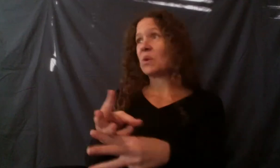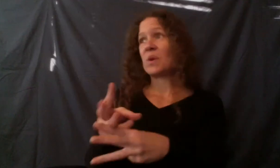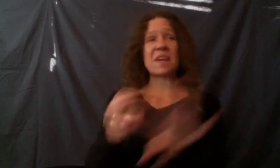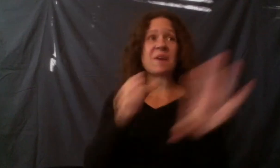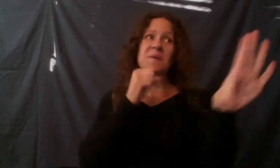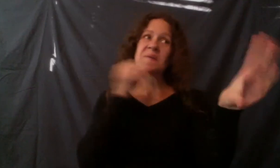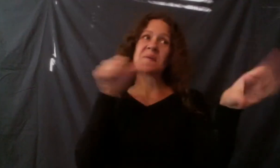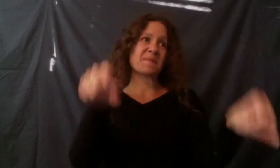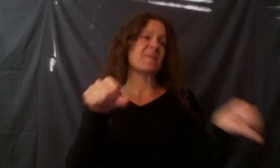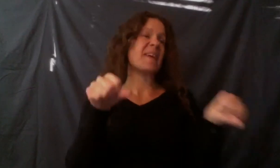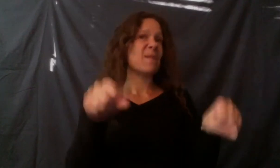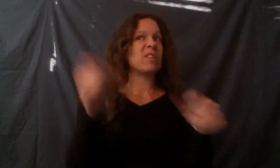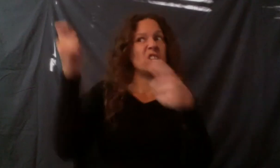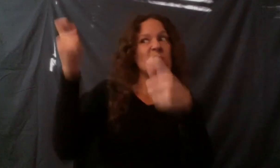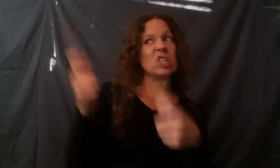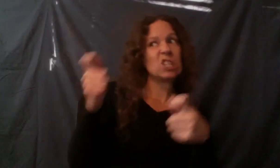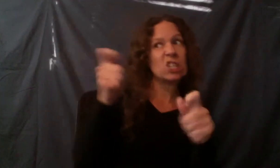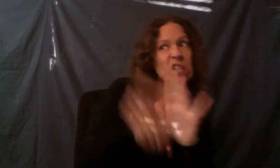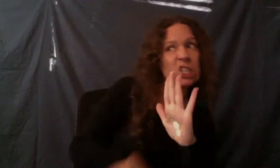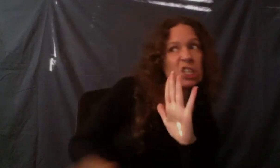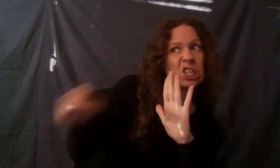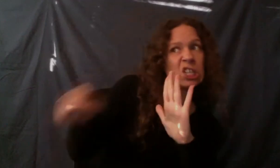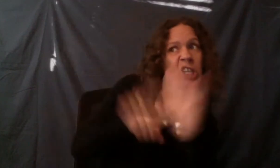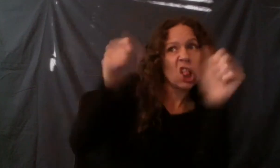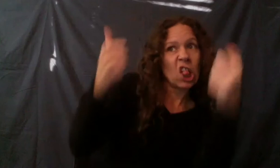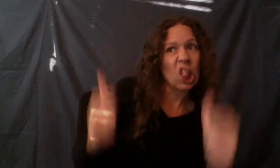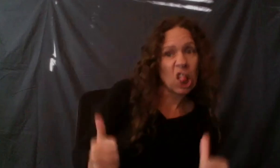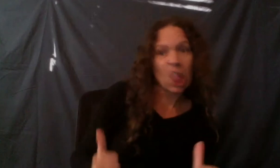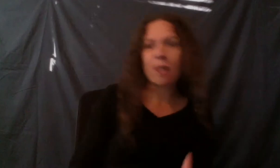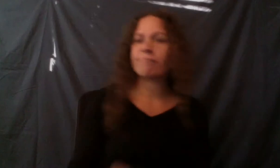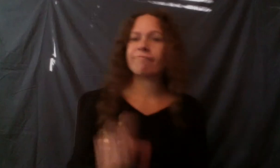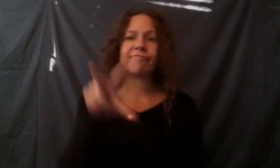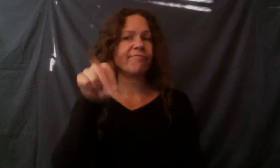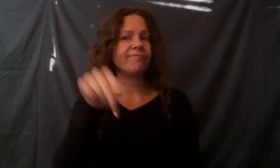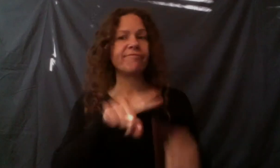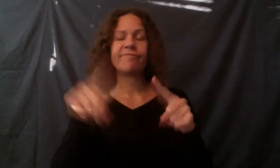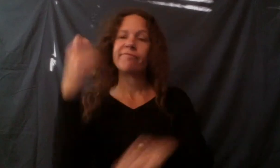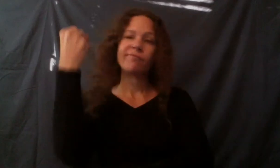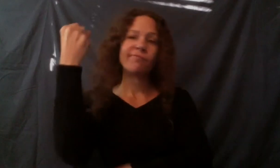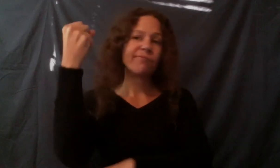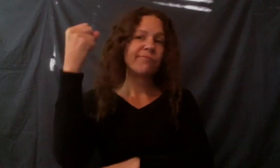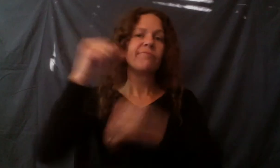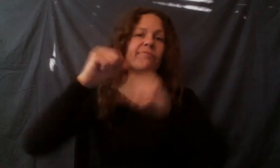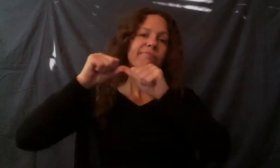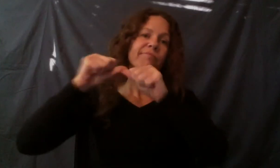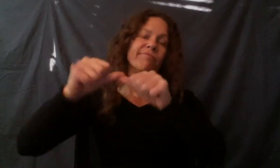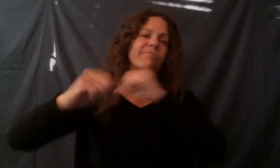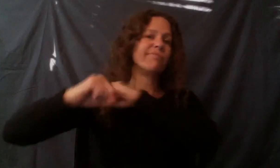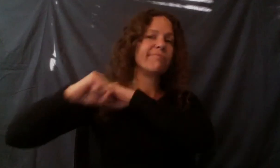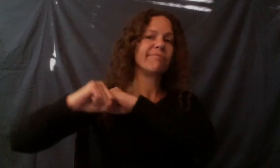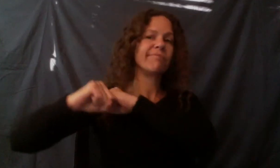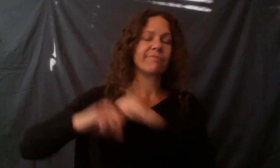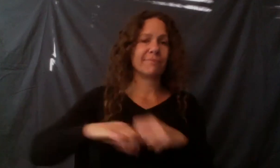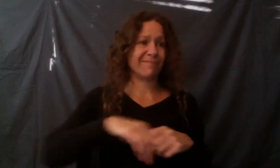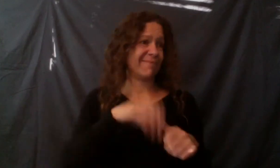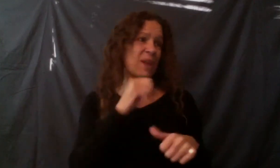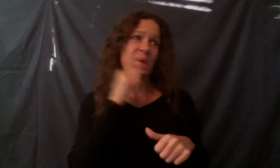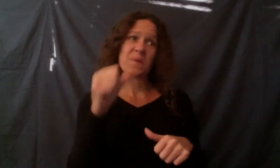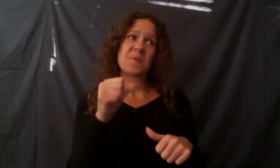down. Gonna stand my ground. And I won't back